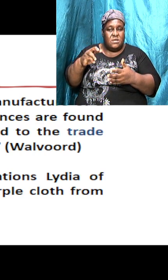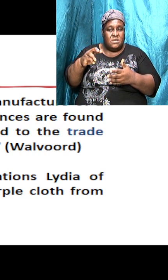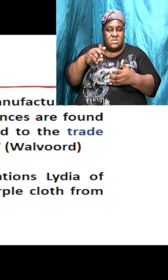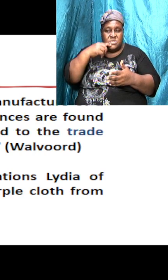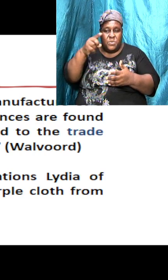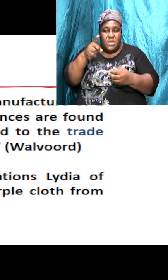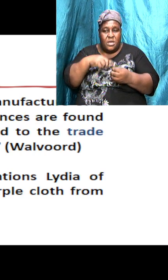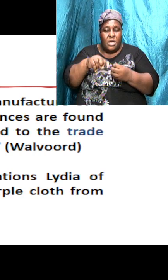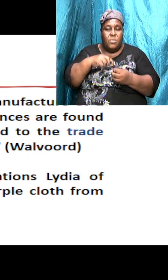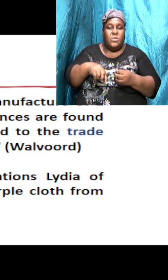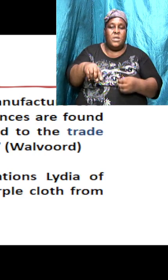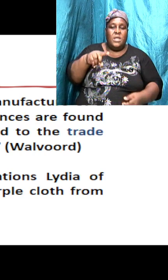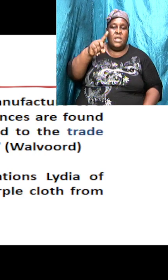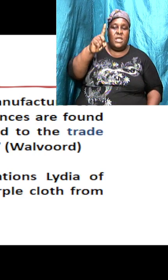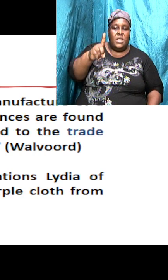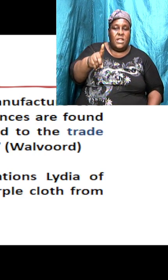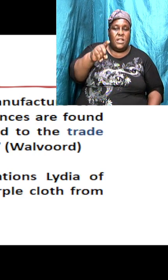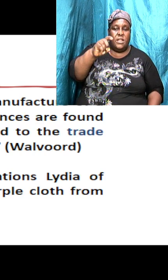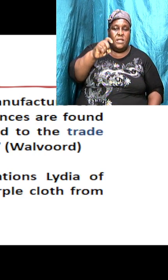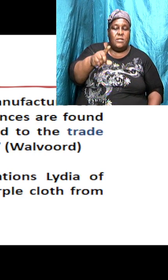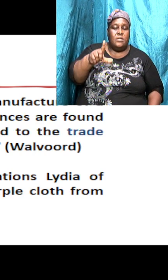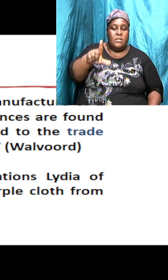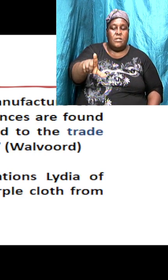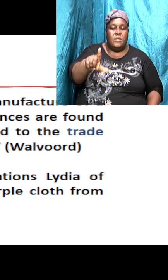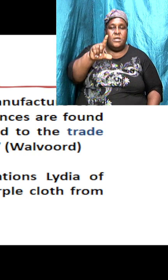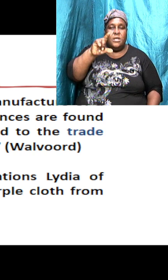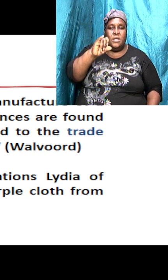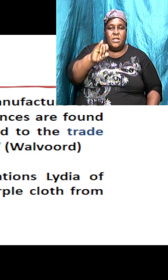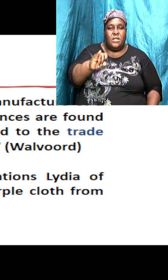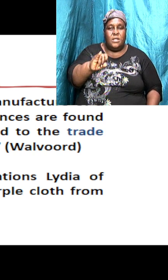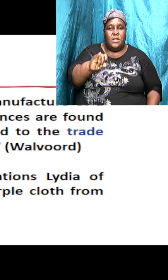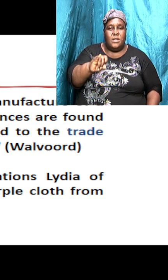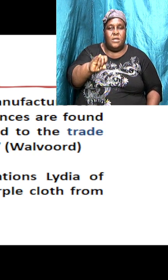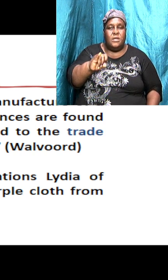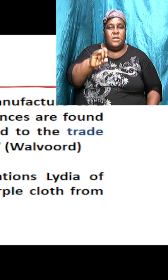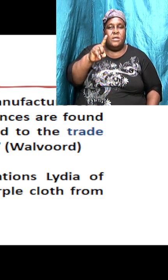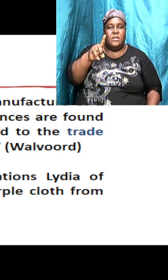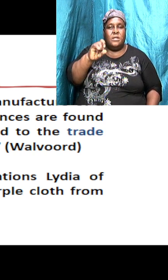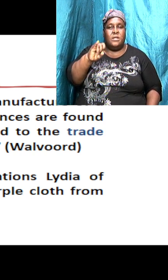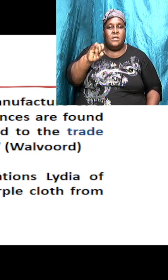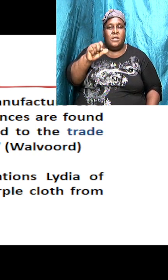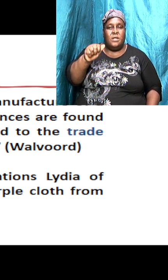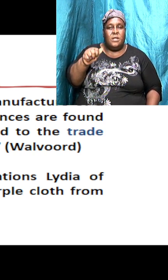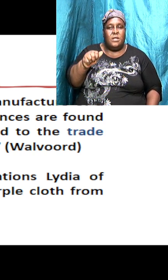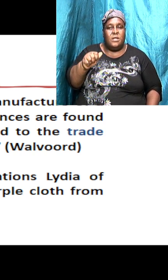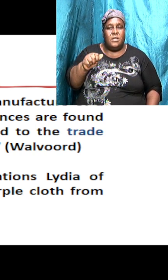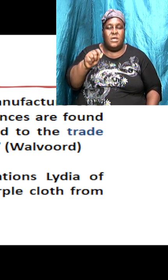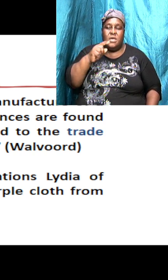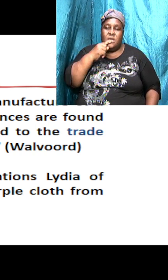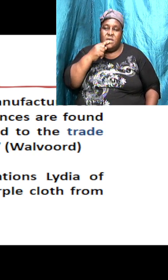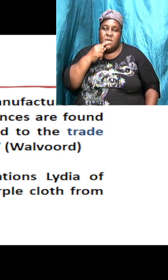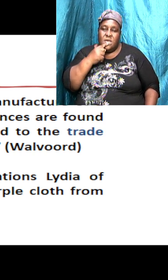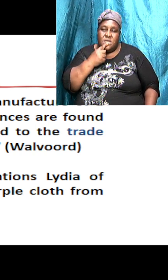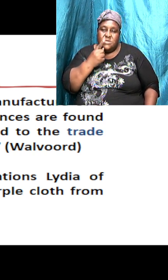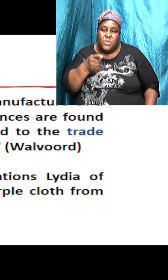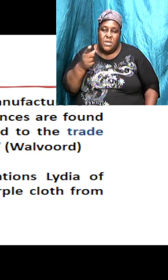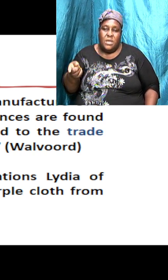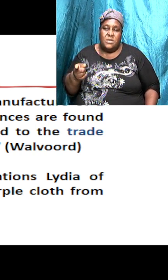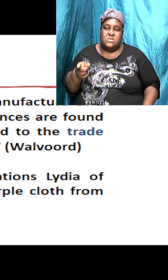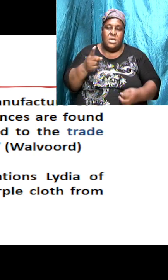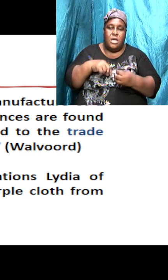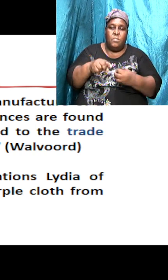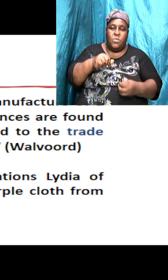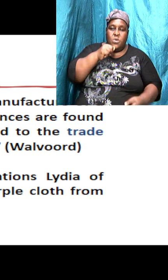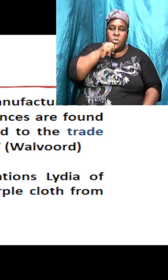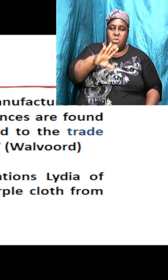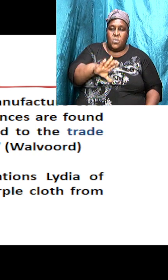remember Lydia from the book of Acts? Acts chapter 16 verses 14 to 15. It actually speaks